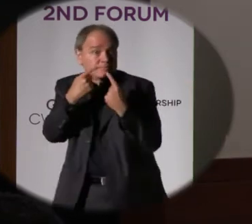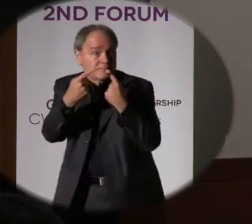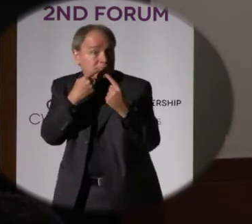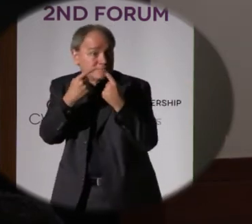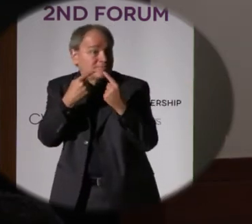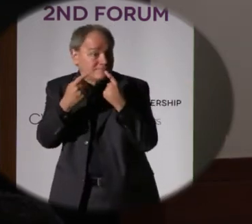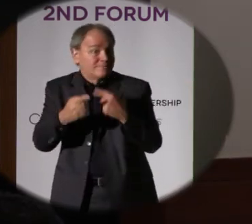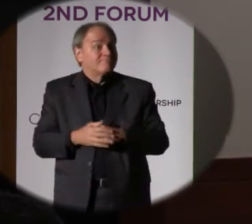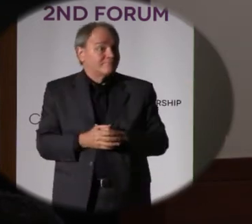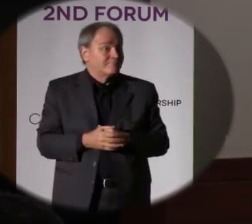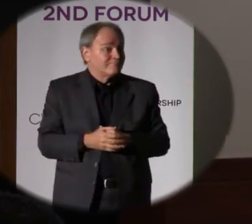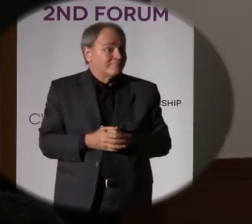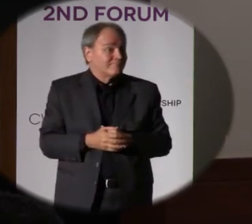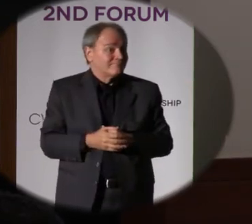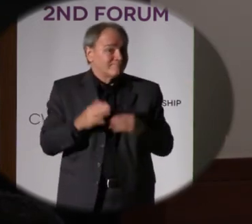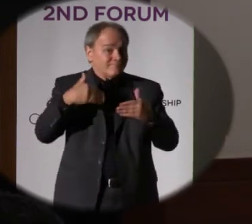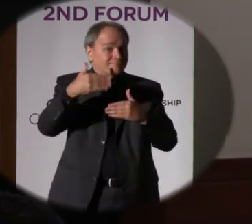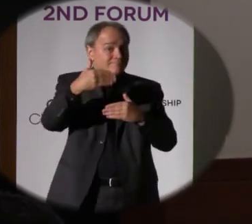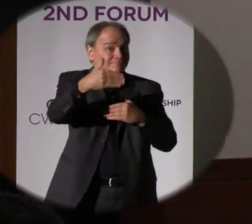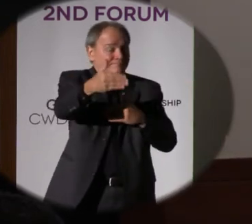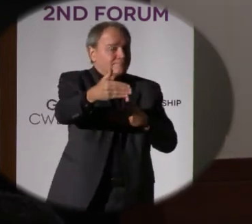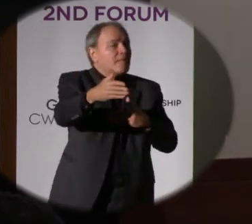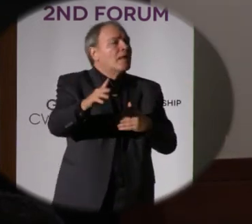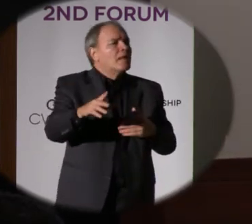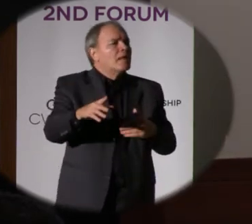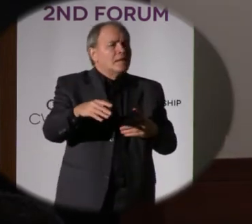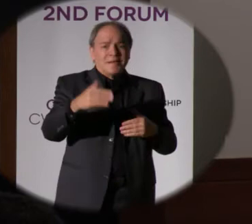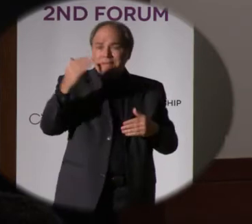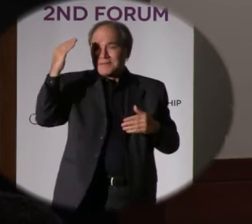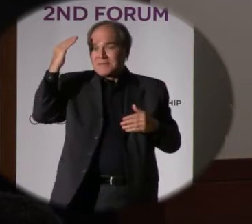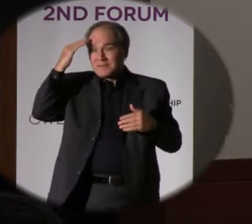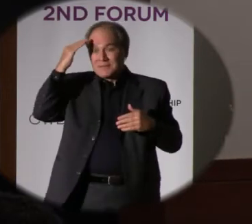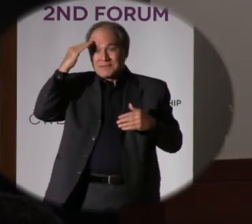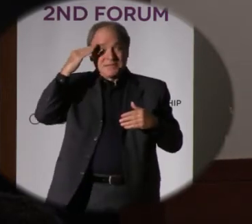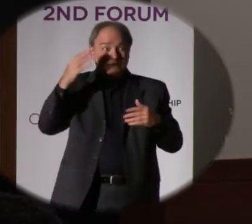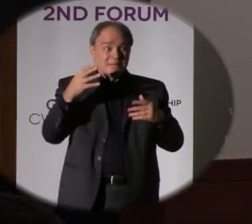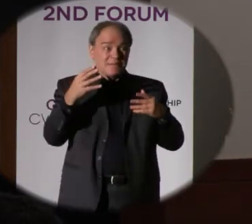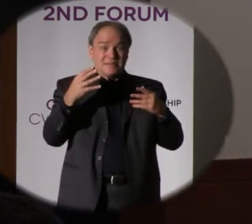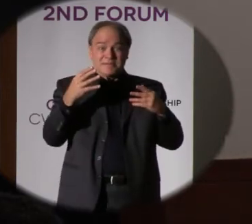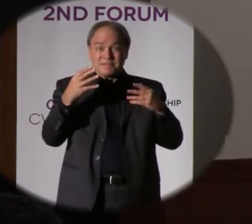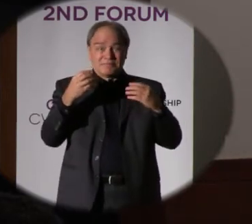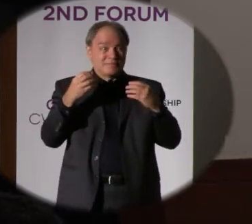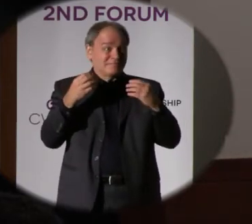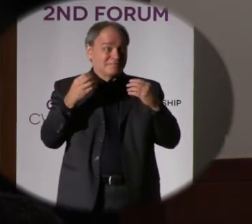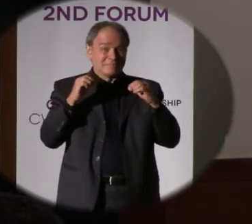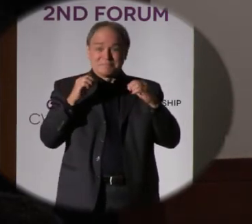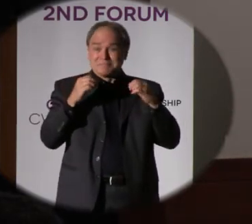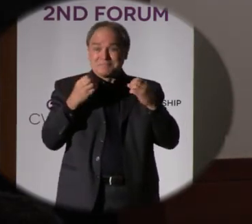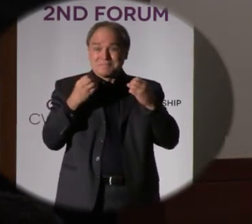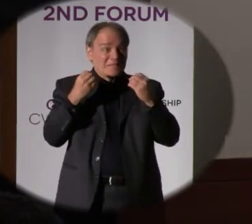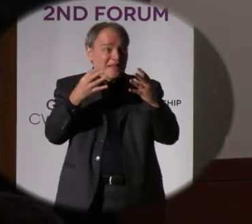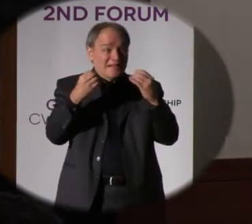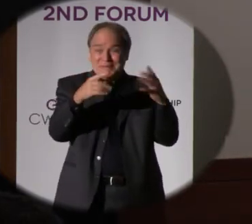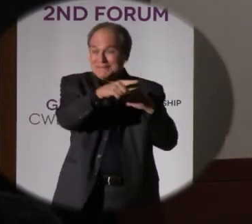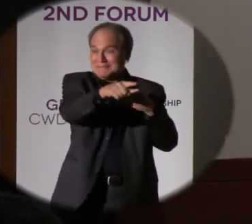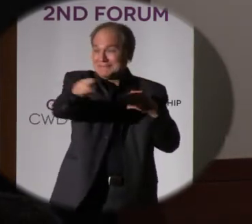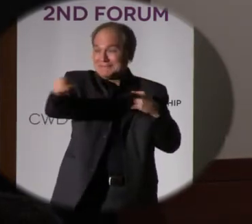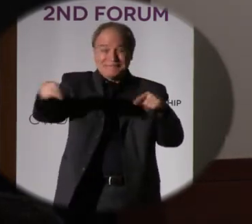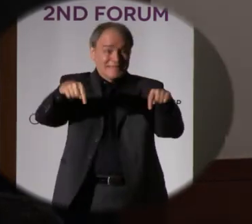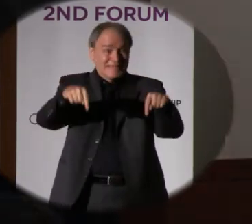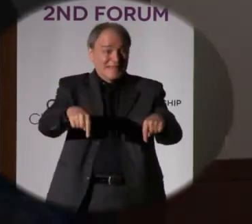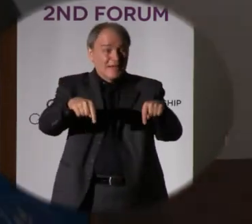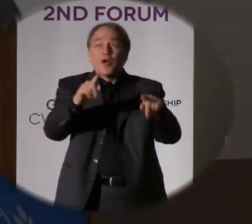plenary sessions. I'm sure you can appreciate there are many of us in the room and upstairs as well.